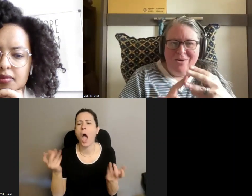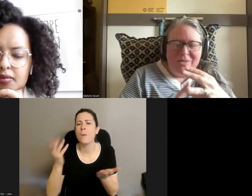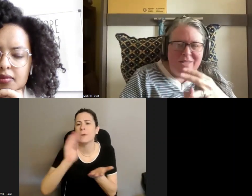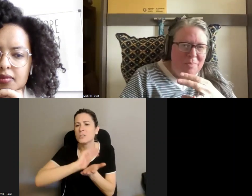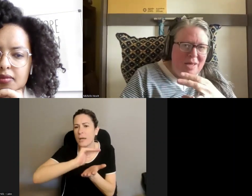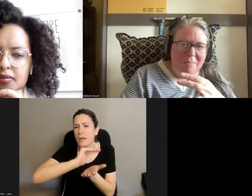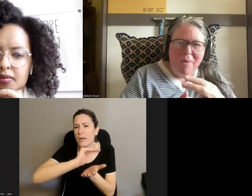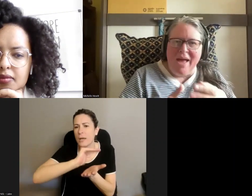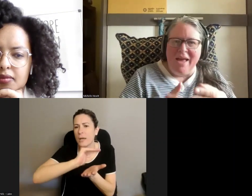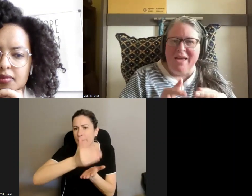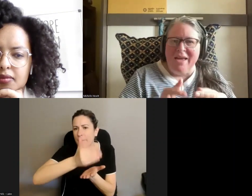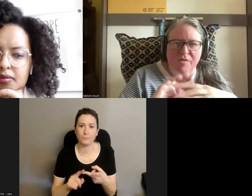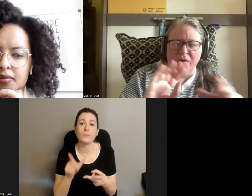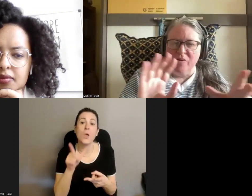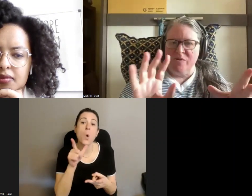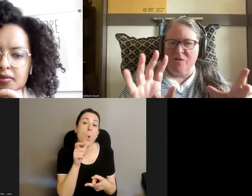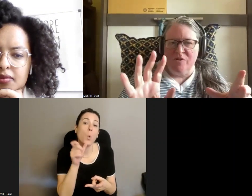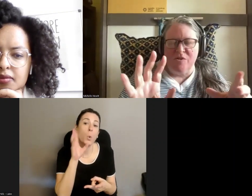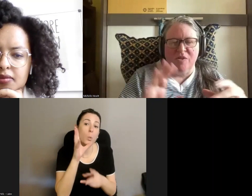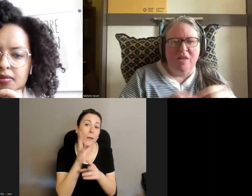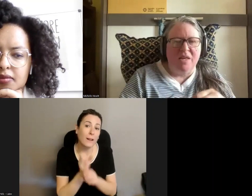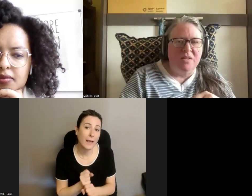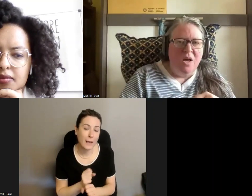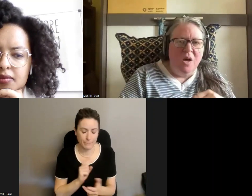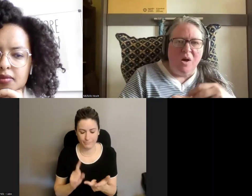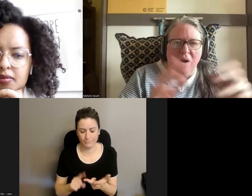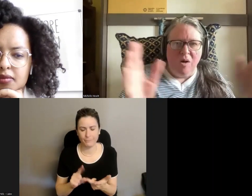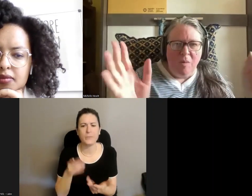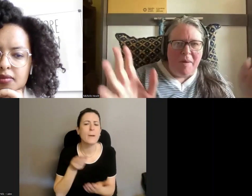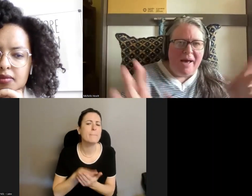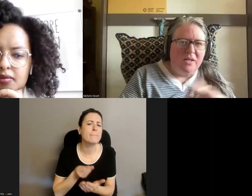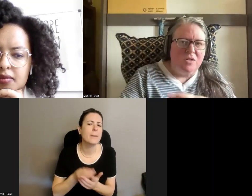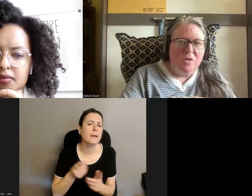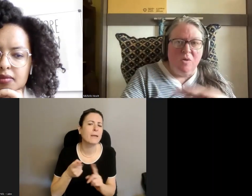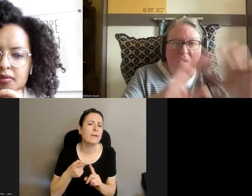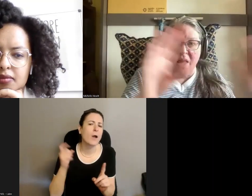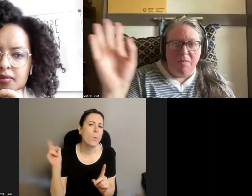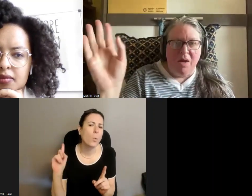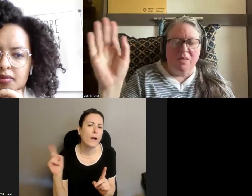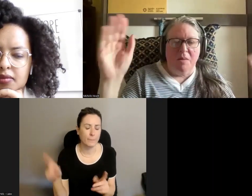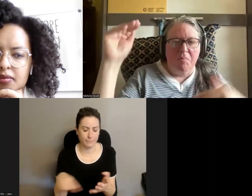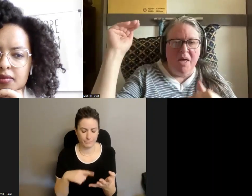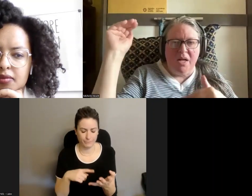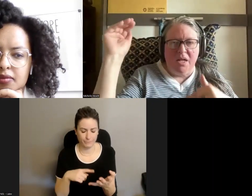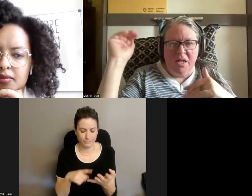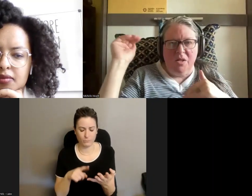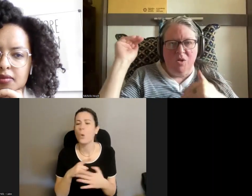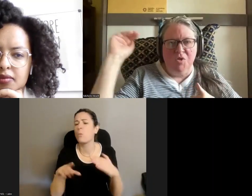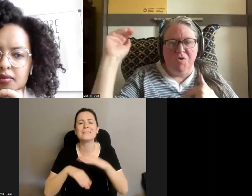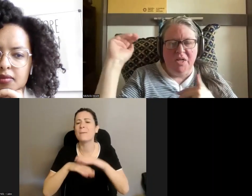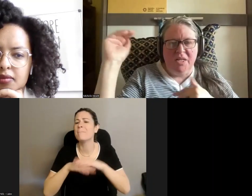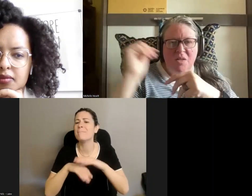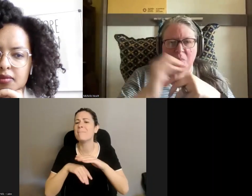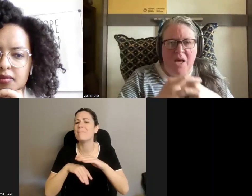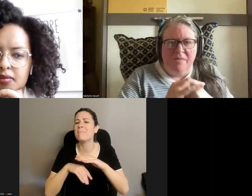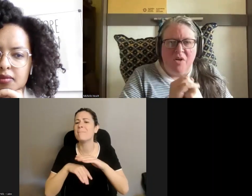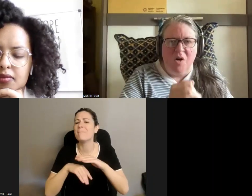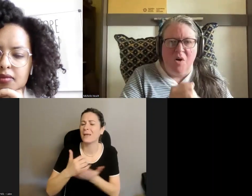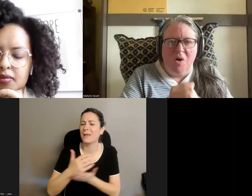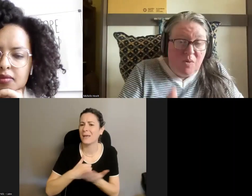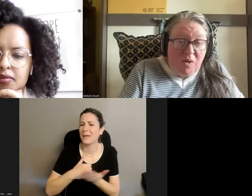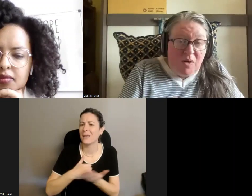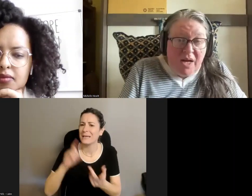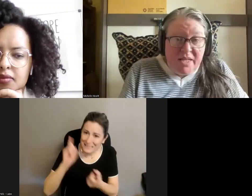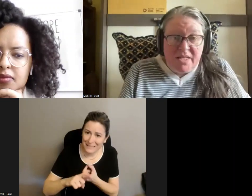to who, how's it being paid out? All of those sorts of things. Clawbacks, you name it, the big laundry list that we